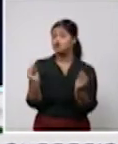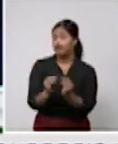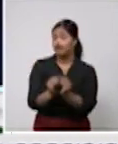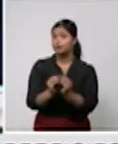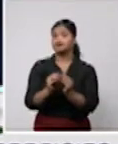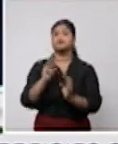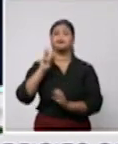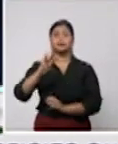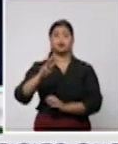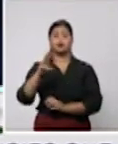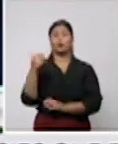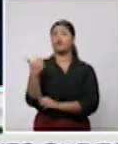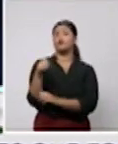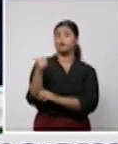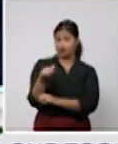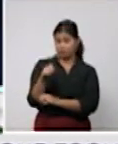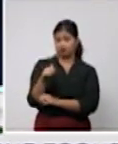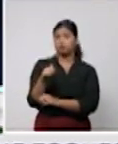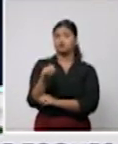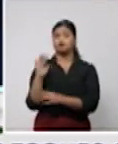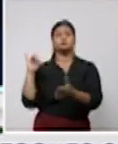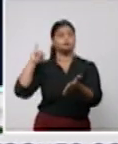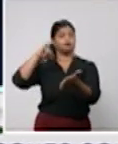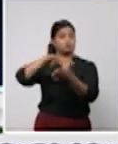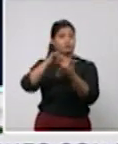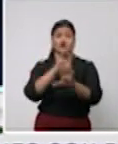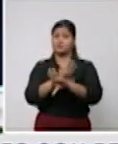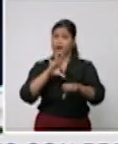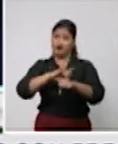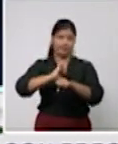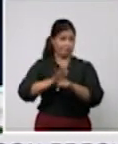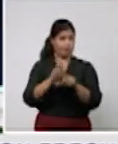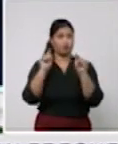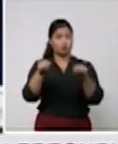cases to 310, or